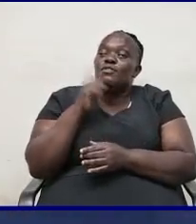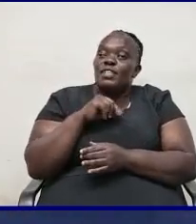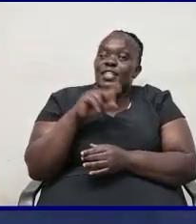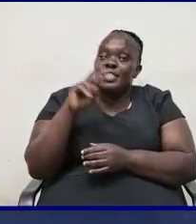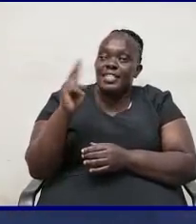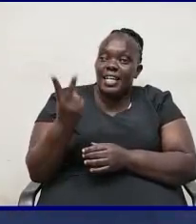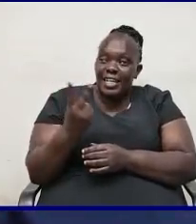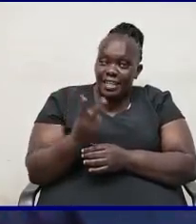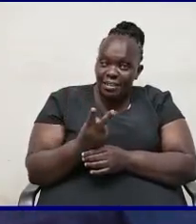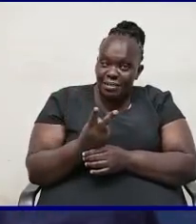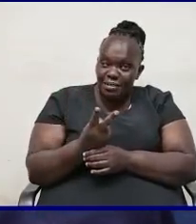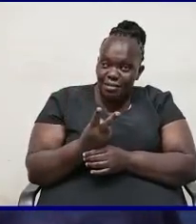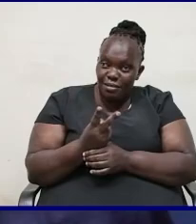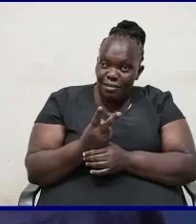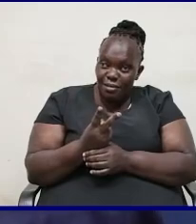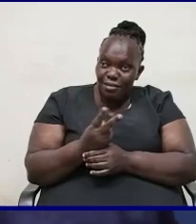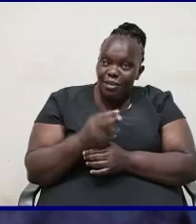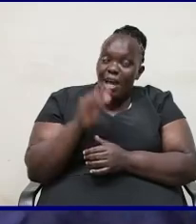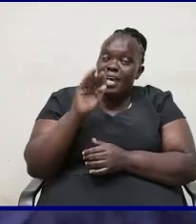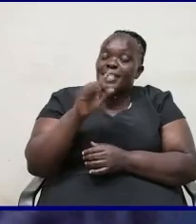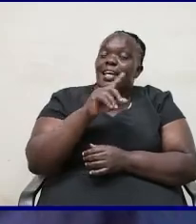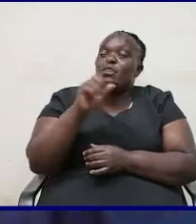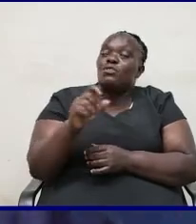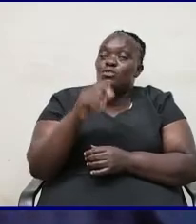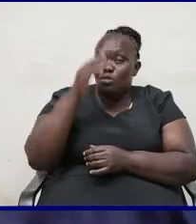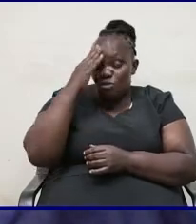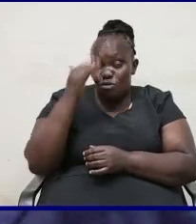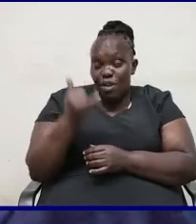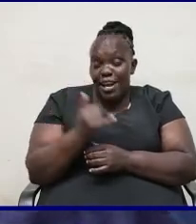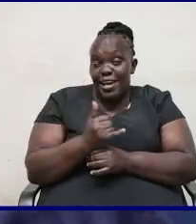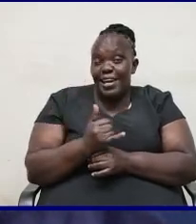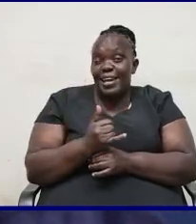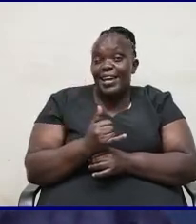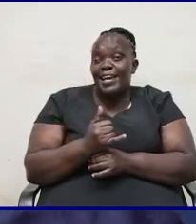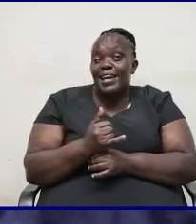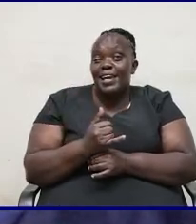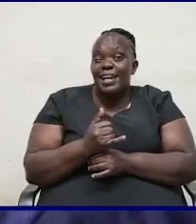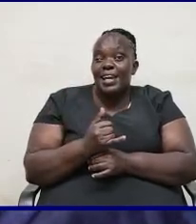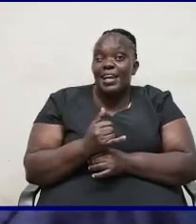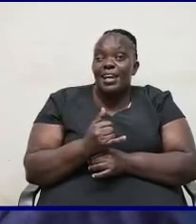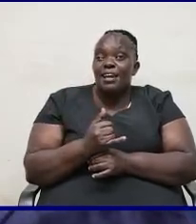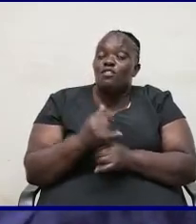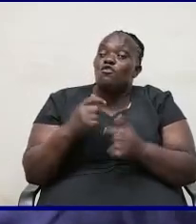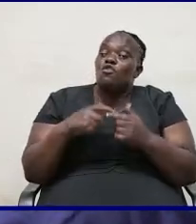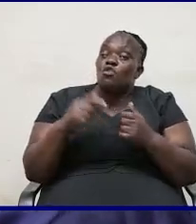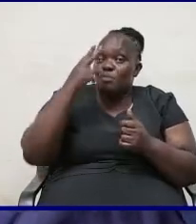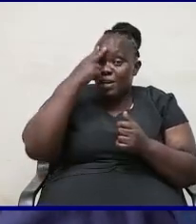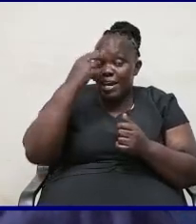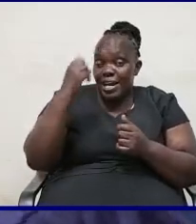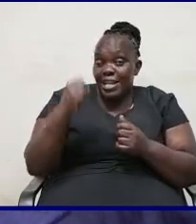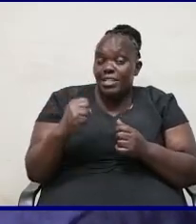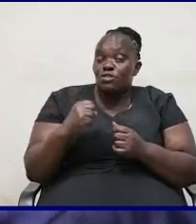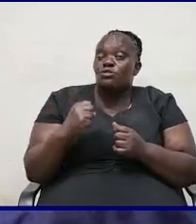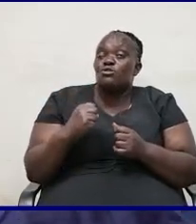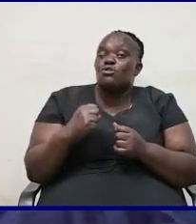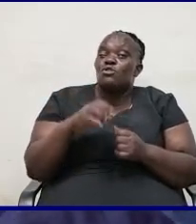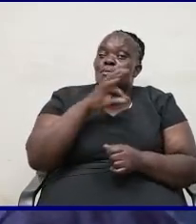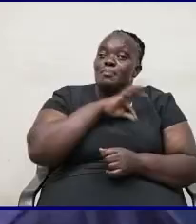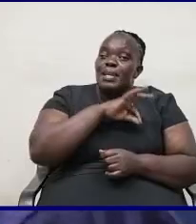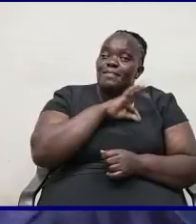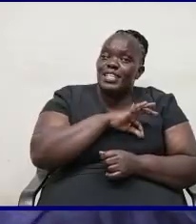And secondly, I would like to ask him a question because he is from Kajiado. So, what are